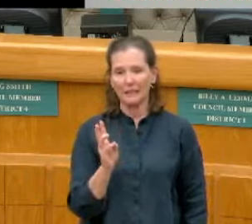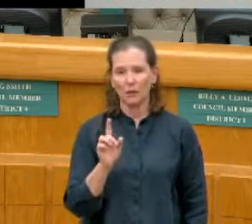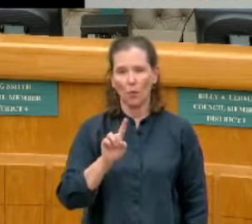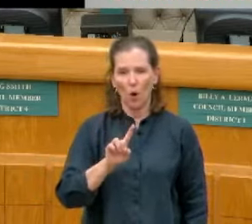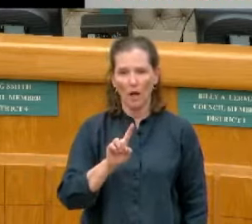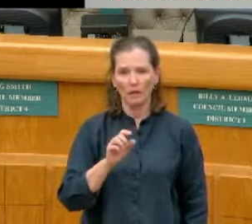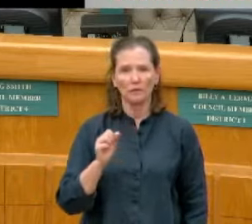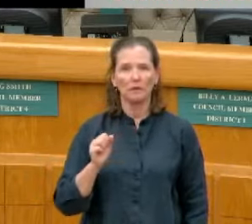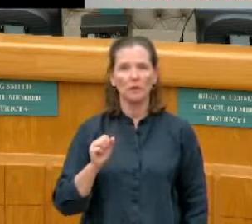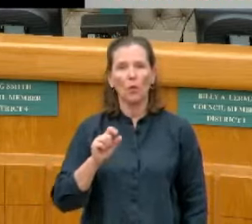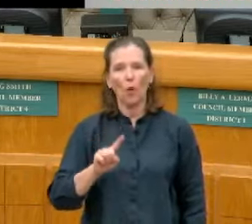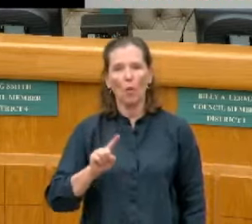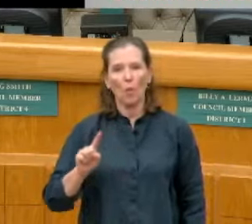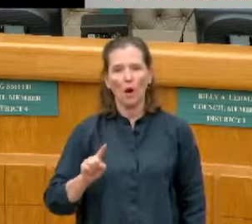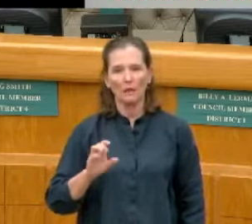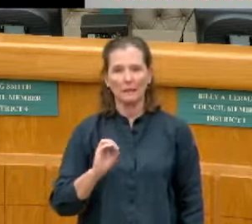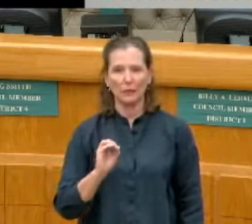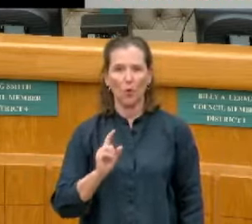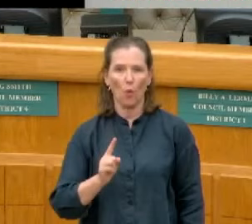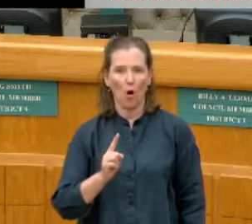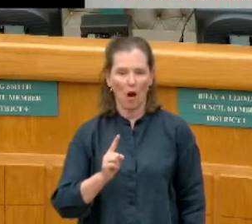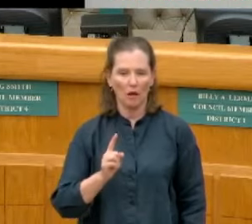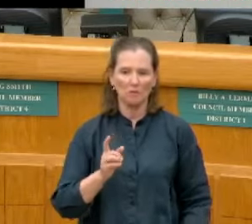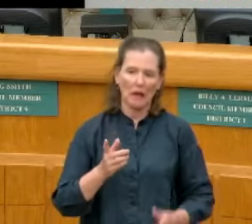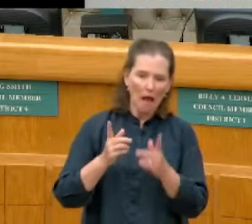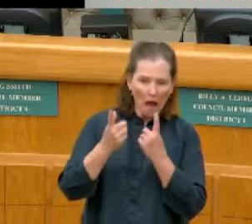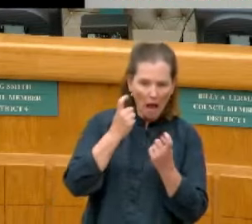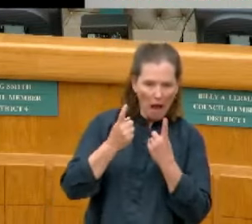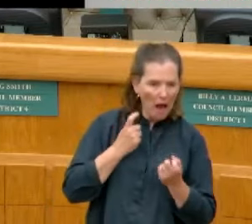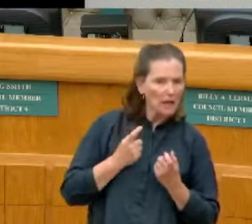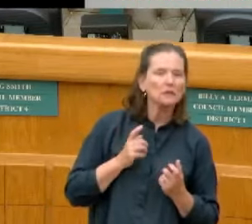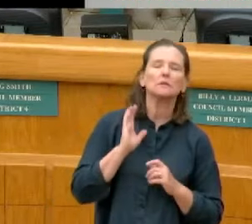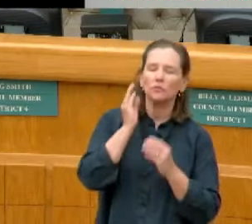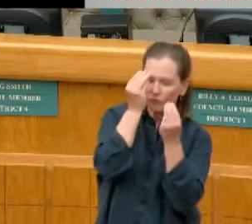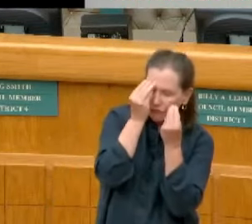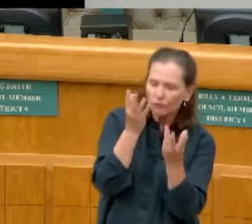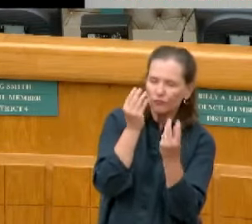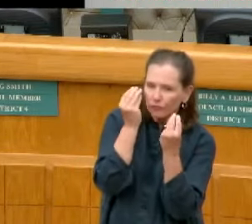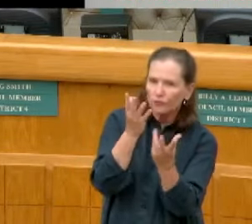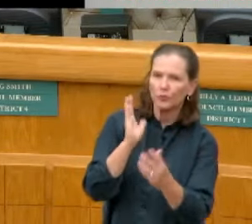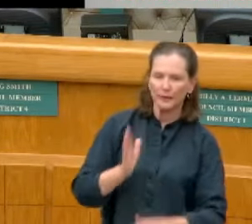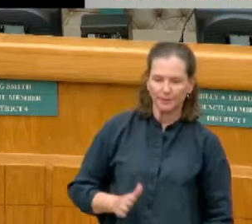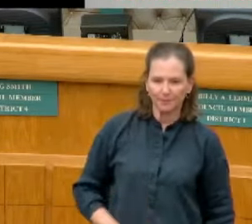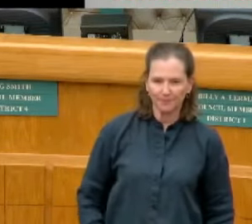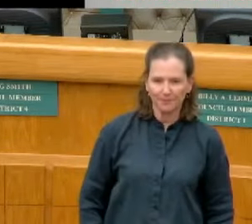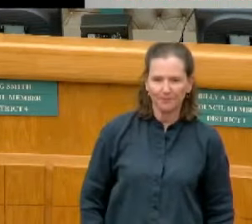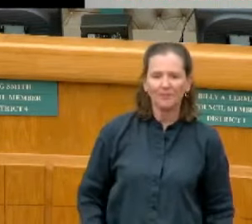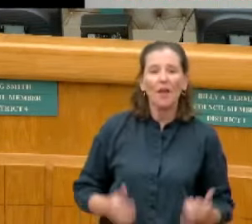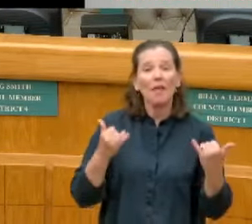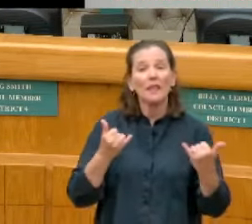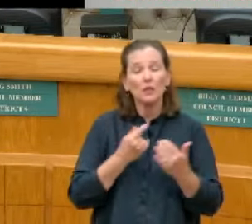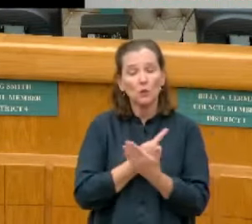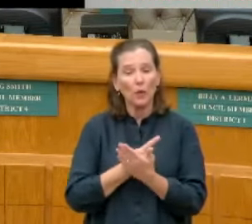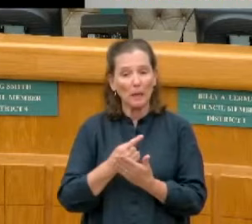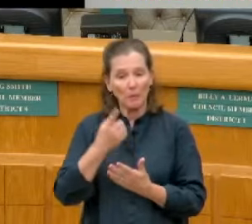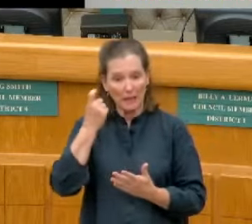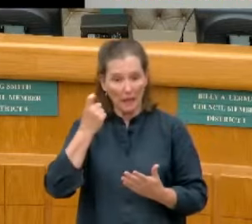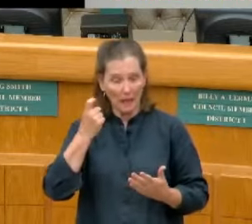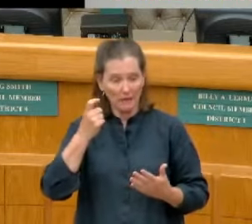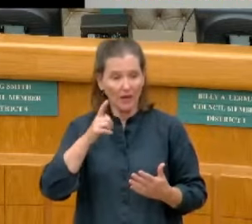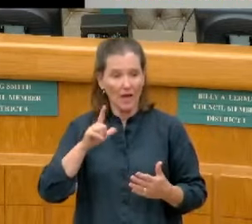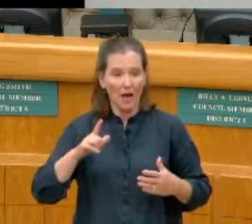you. This Monday, September 6th, we will have reduced hours from 8 to noon due to Labor Day. Testing is